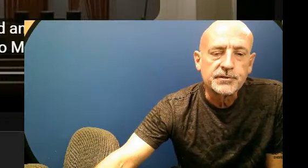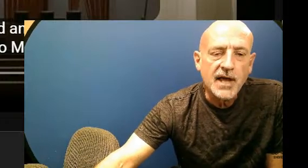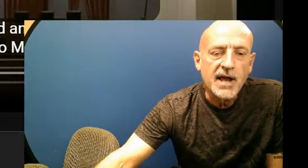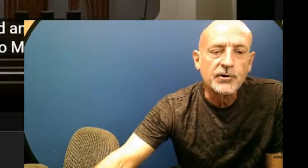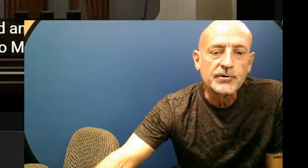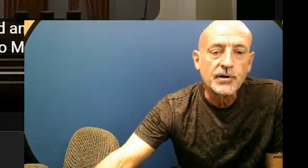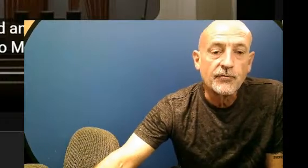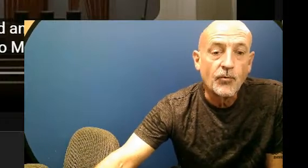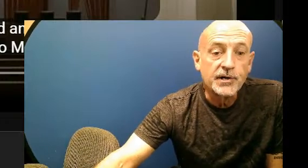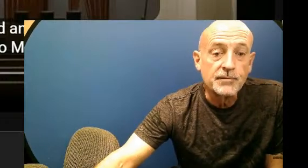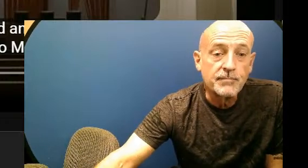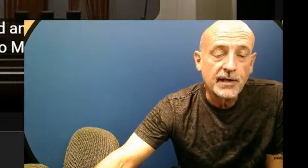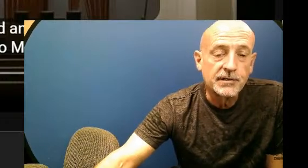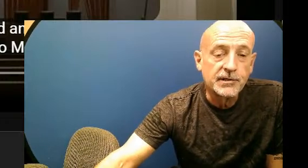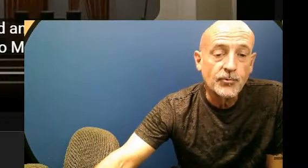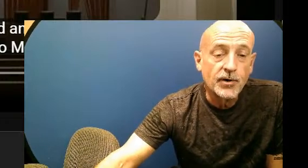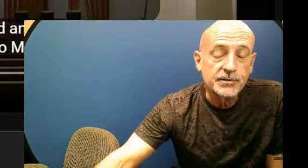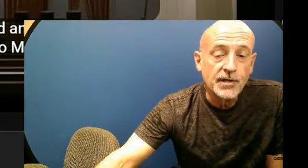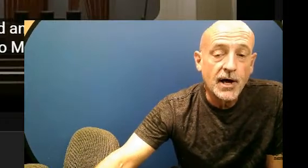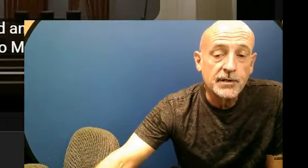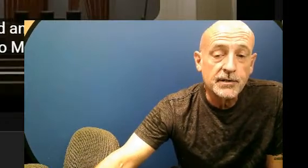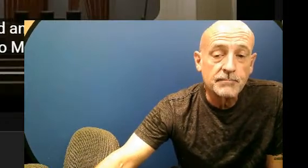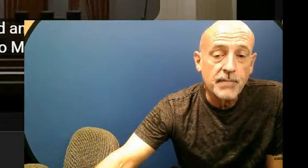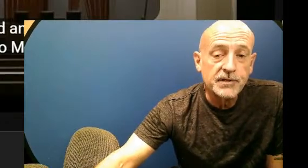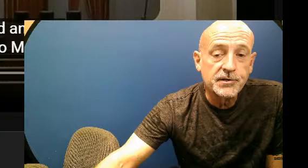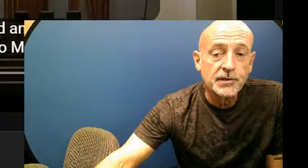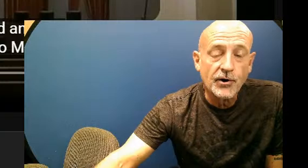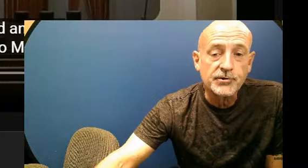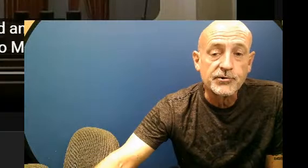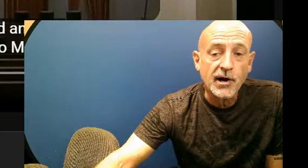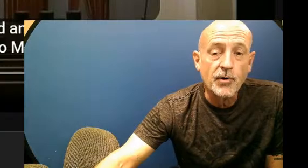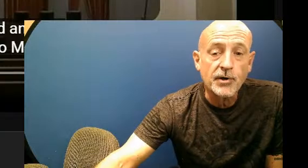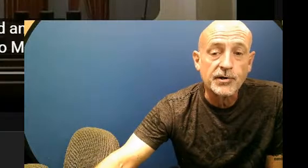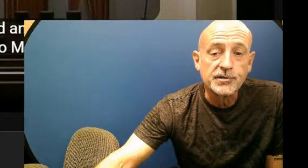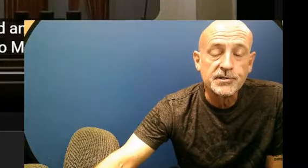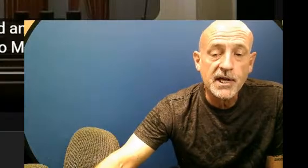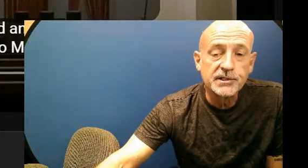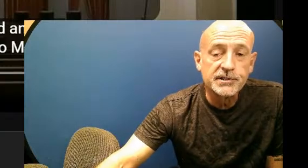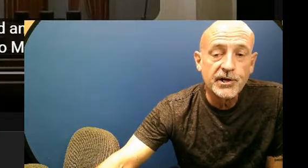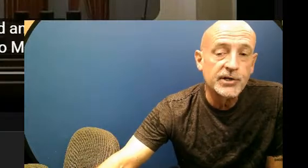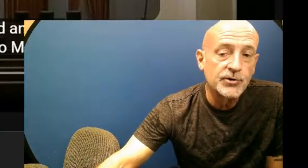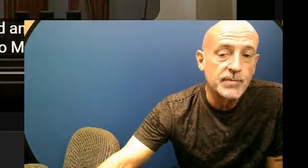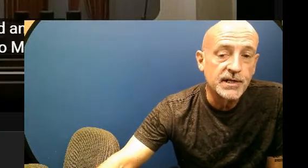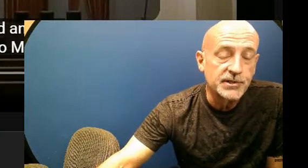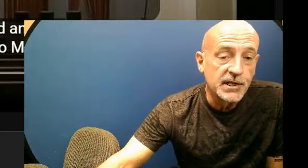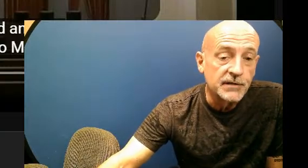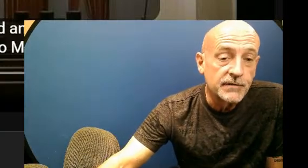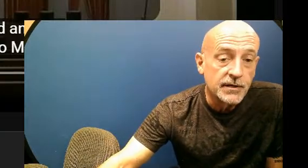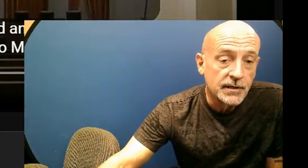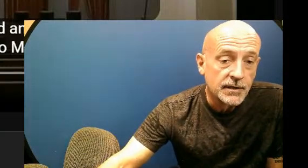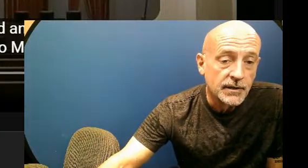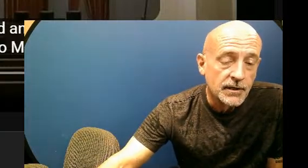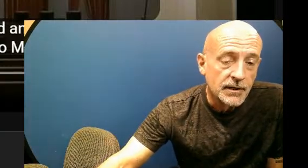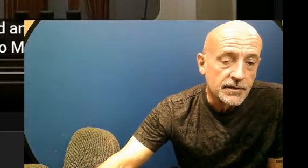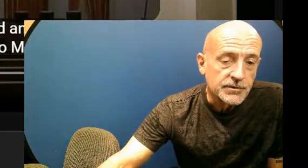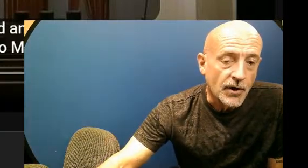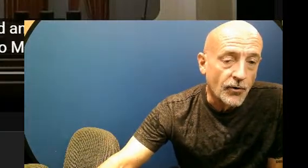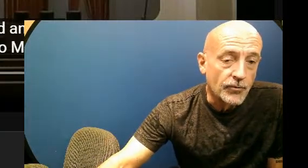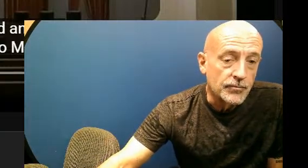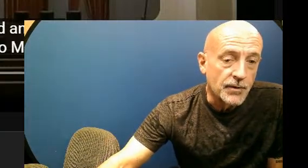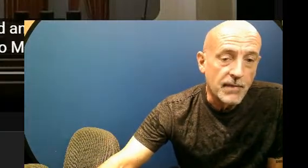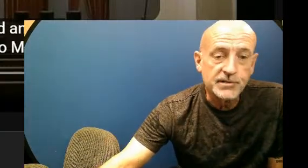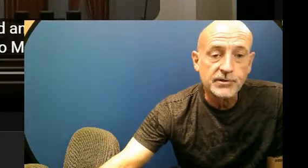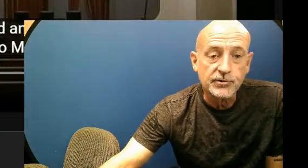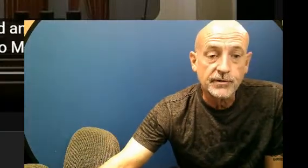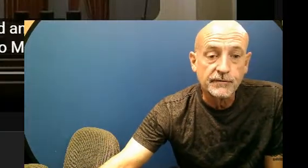the standard of what is compelling and is what's not basically turns around whether it's necessary to be achieved.